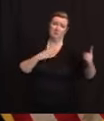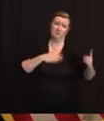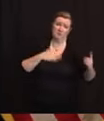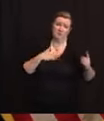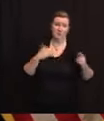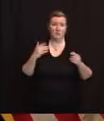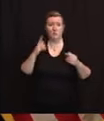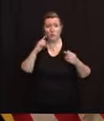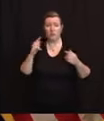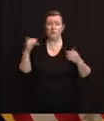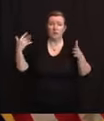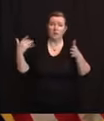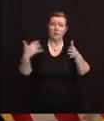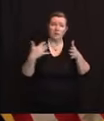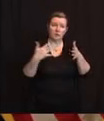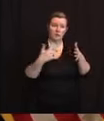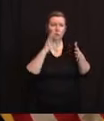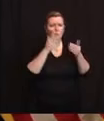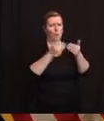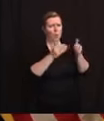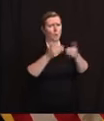question. I hope sooner than later.